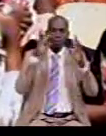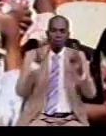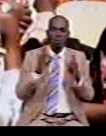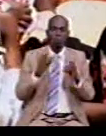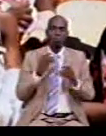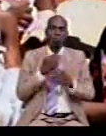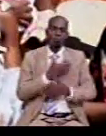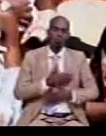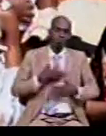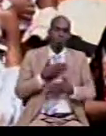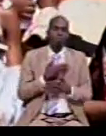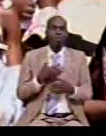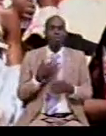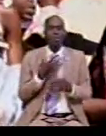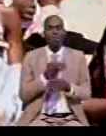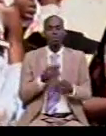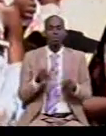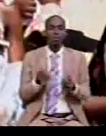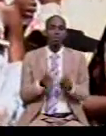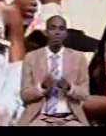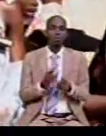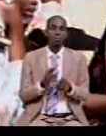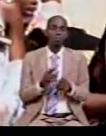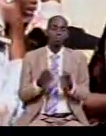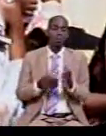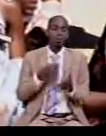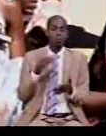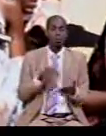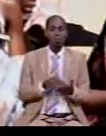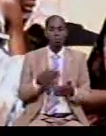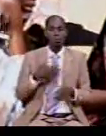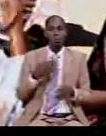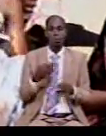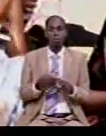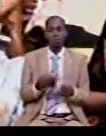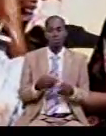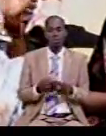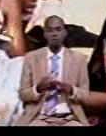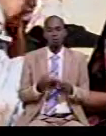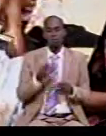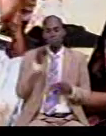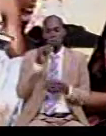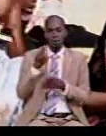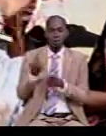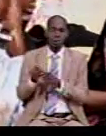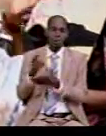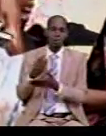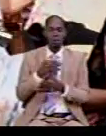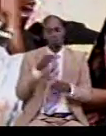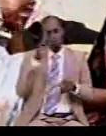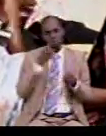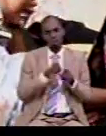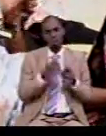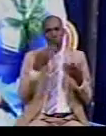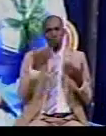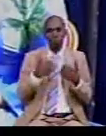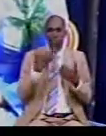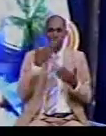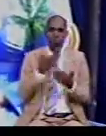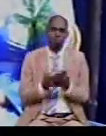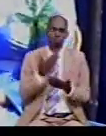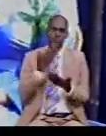is Christabel Lowusu, and I am Gideon Tay. Have a good morning. We leave you to enjoy the rest of the service. Have a nice day.